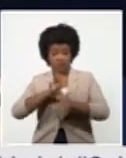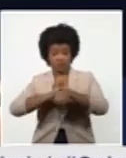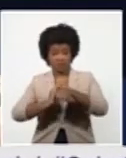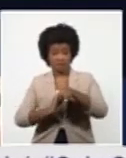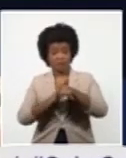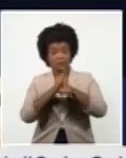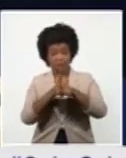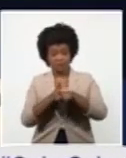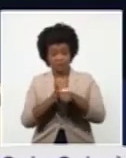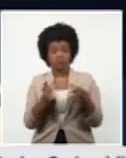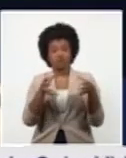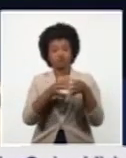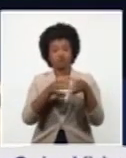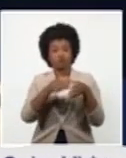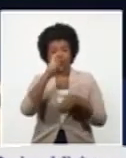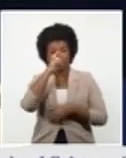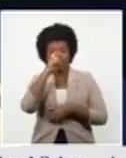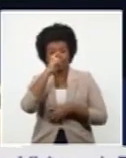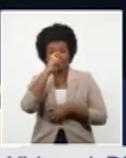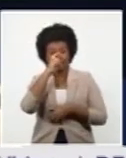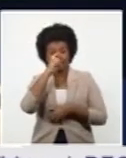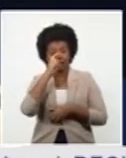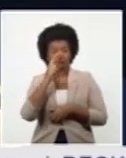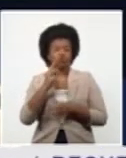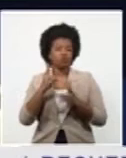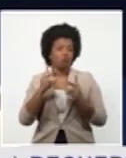this is a very important risk.